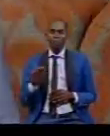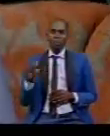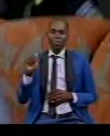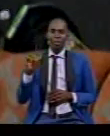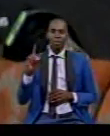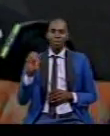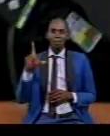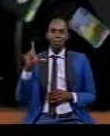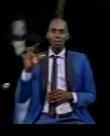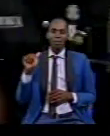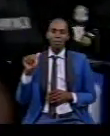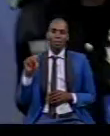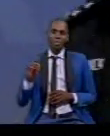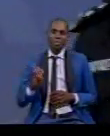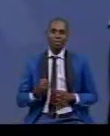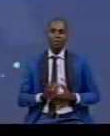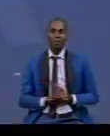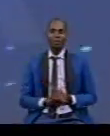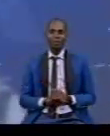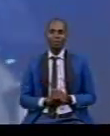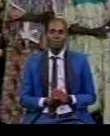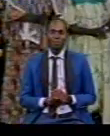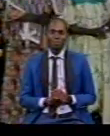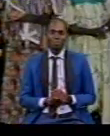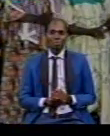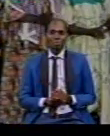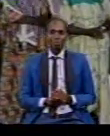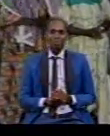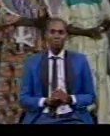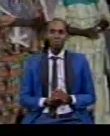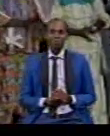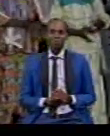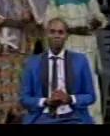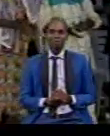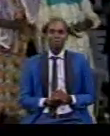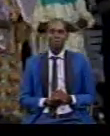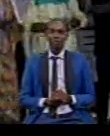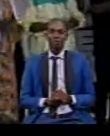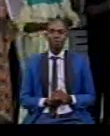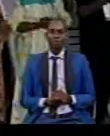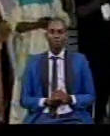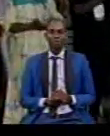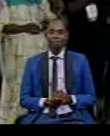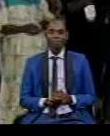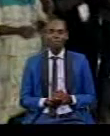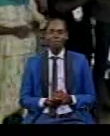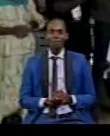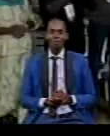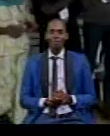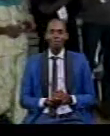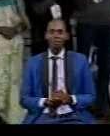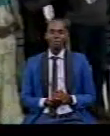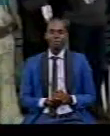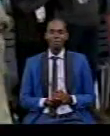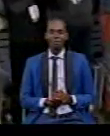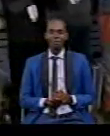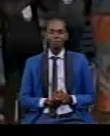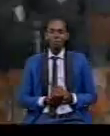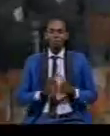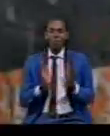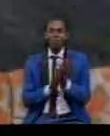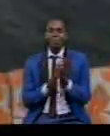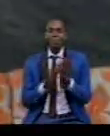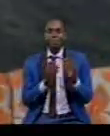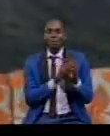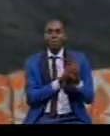the rain that comes from heaven, the rain that comes from on high, the rain that comes